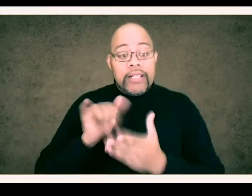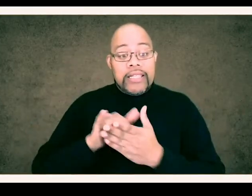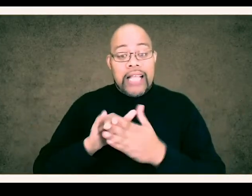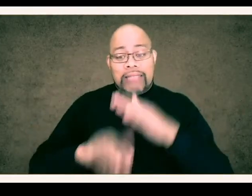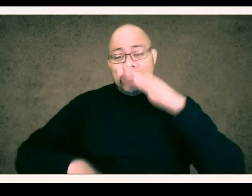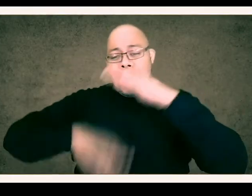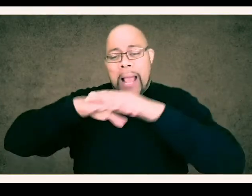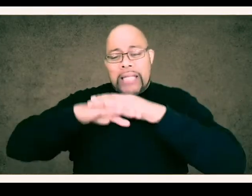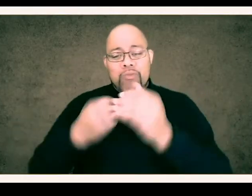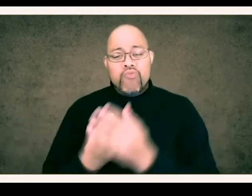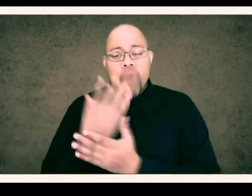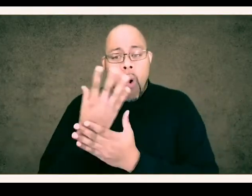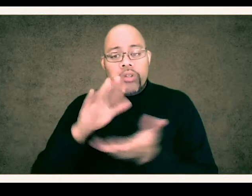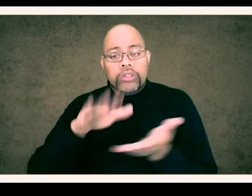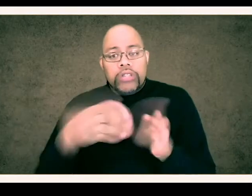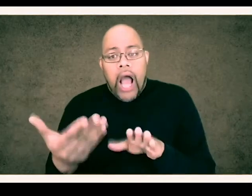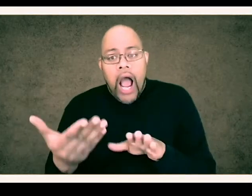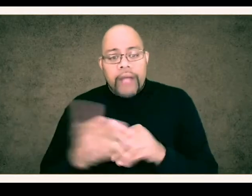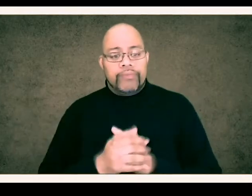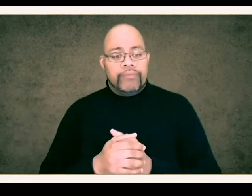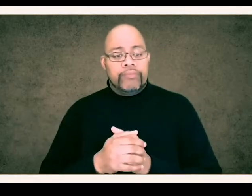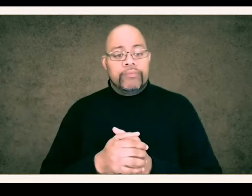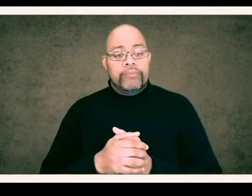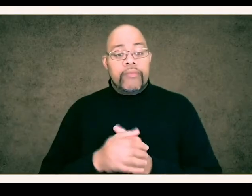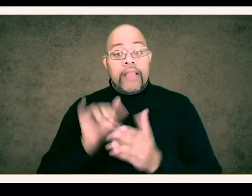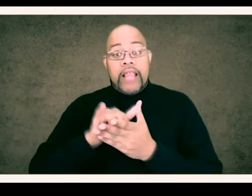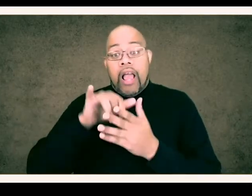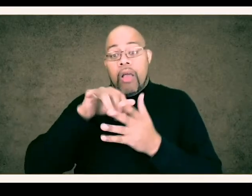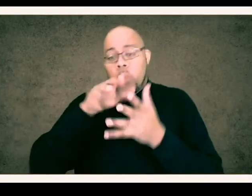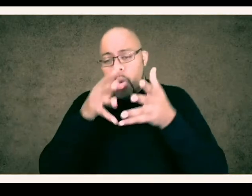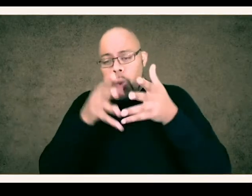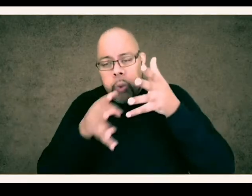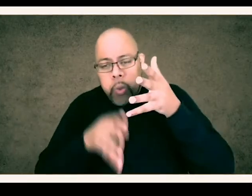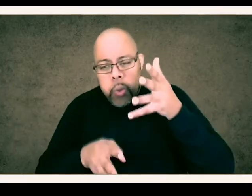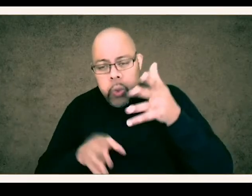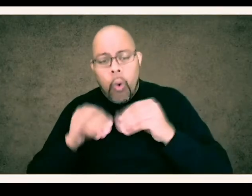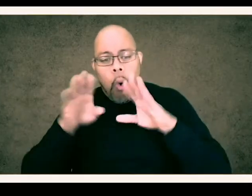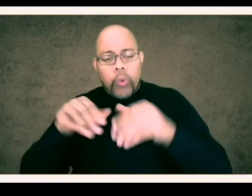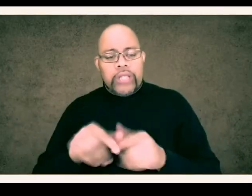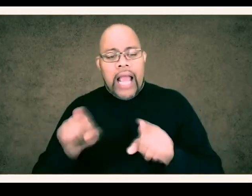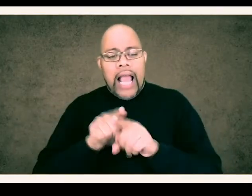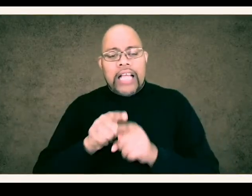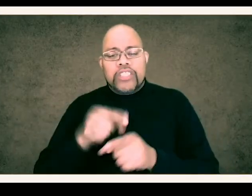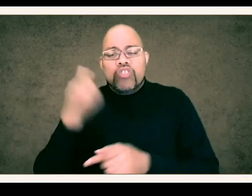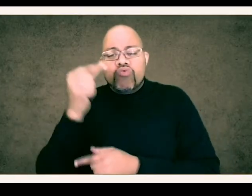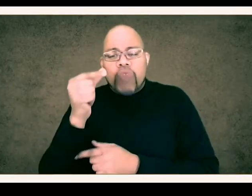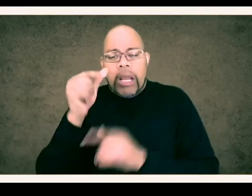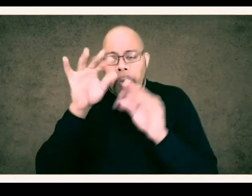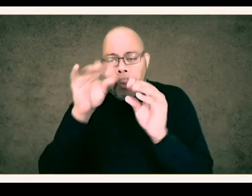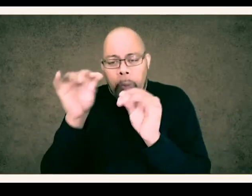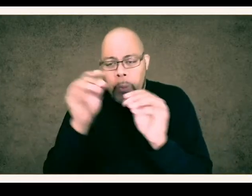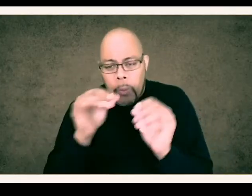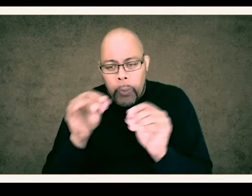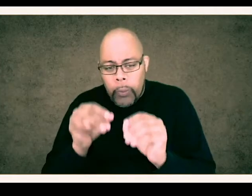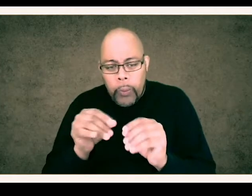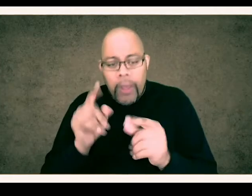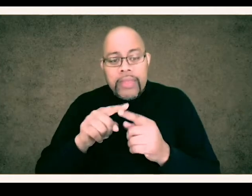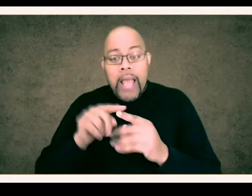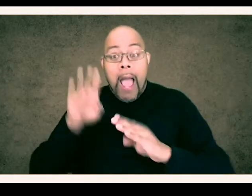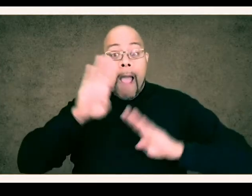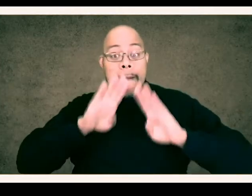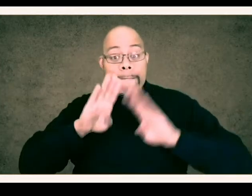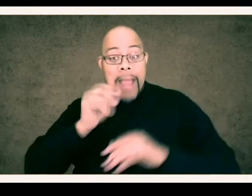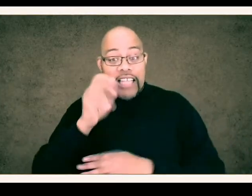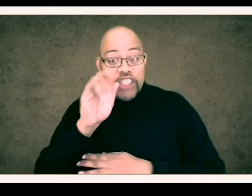reaches a maximum growth and they die. They eventually sink through the ocean as marine snow or particles. And then